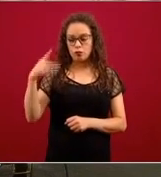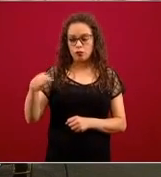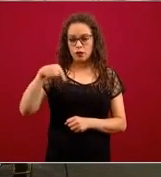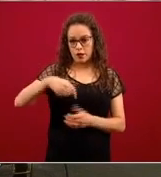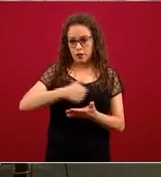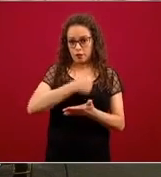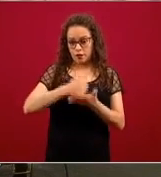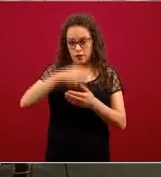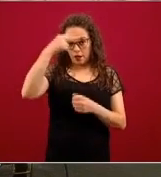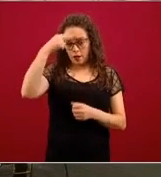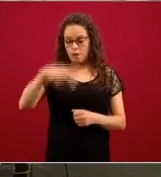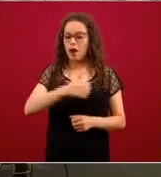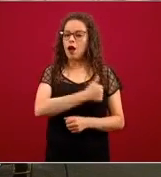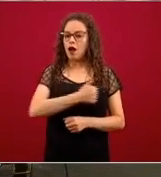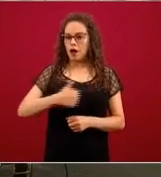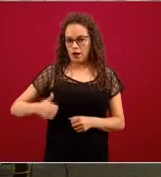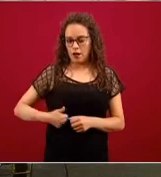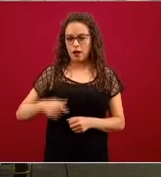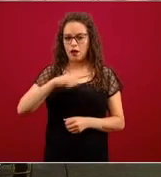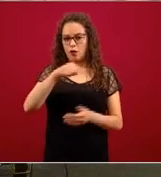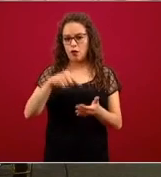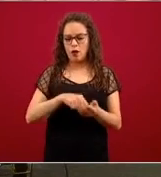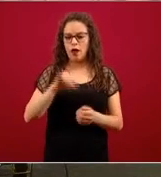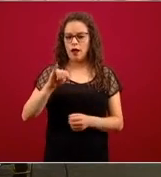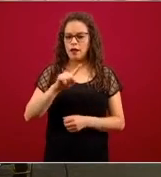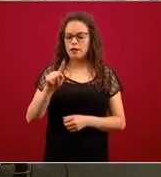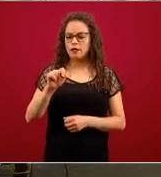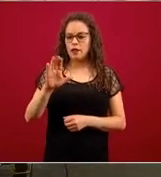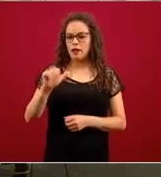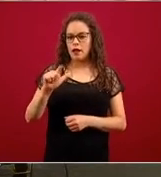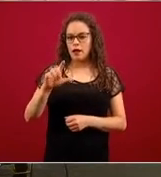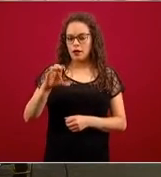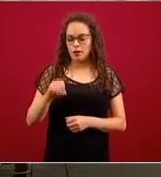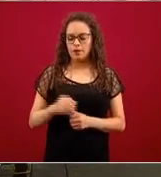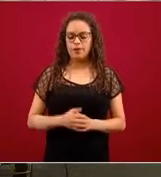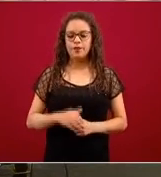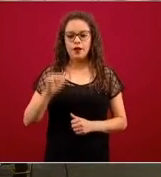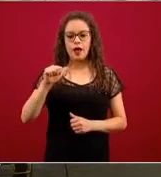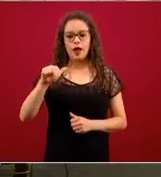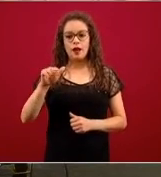Armando Quintero Martinez, who is also co-president.